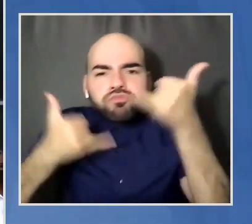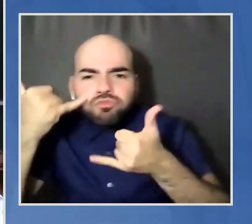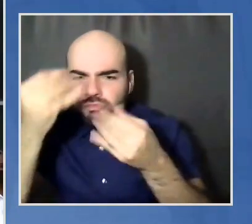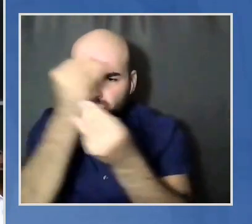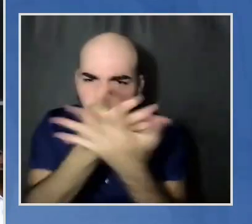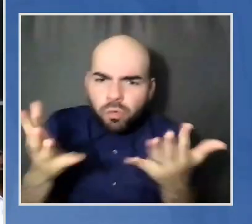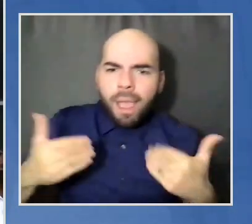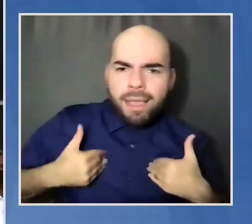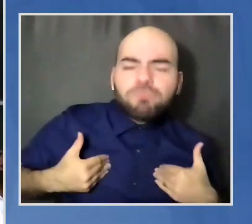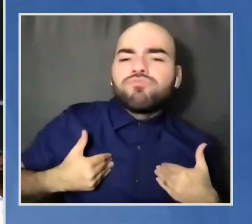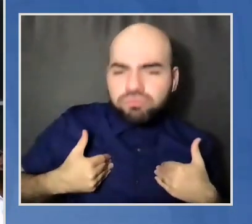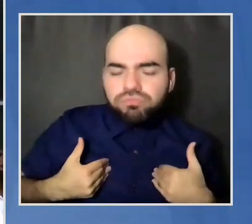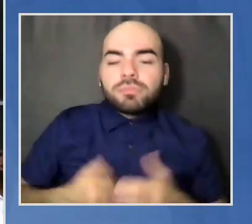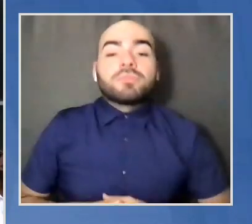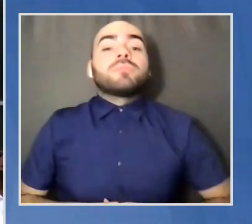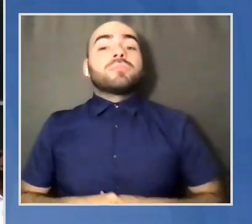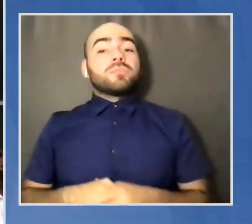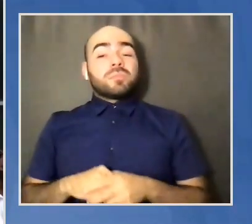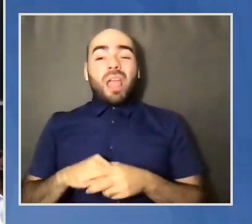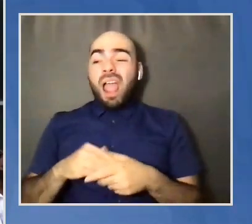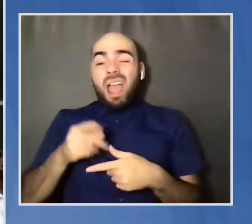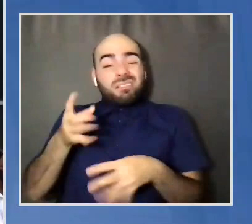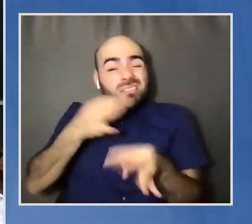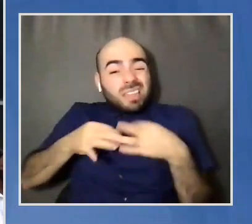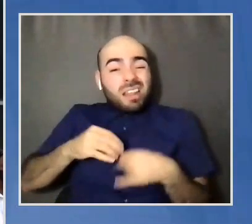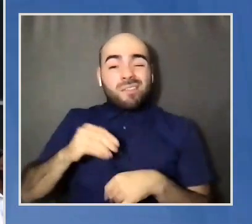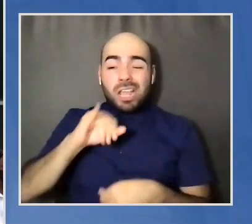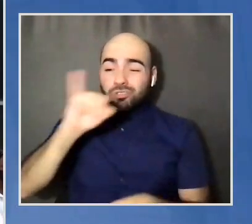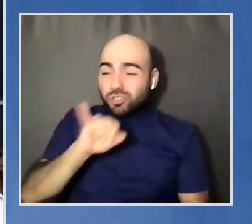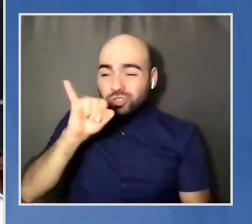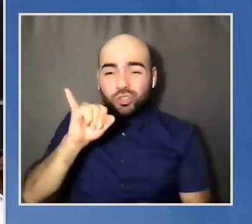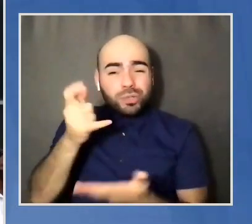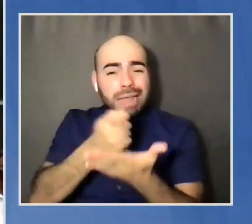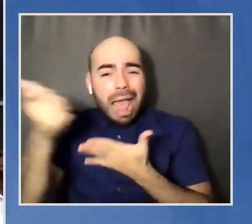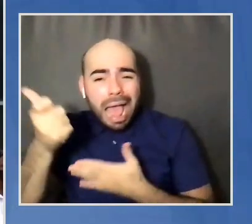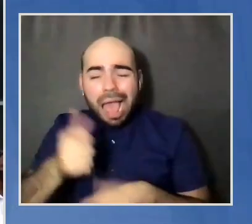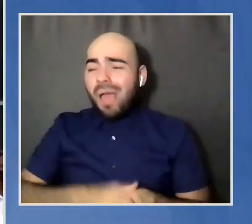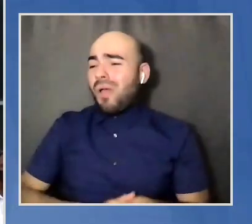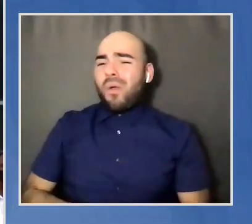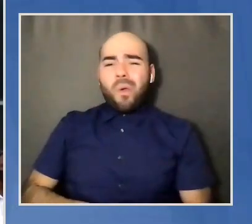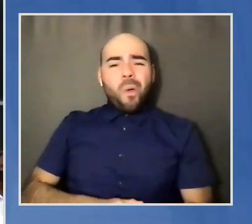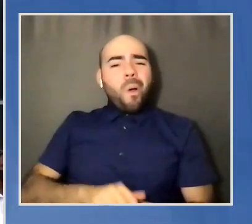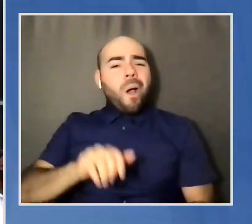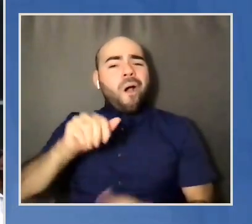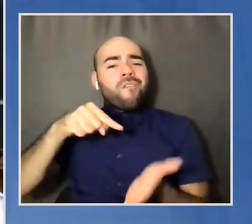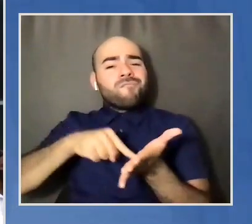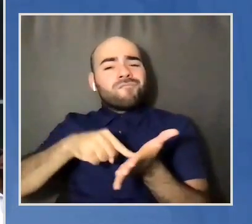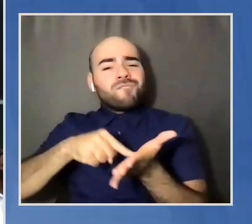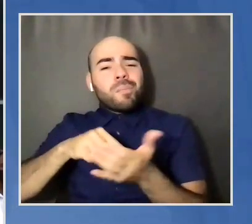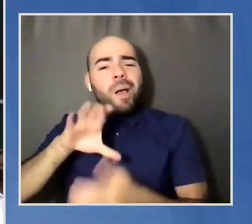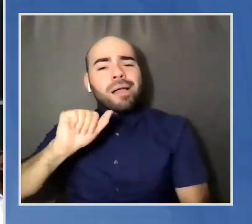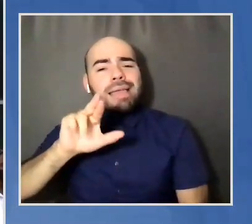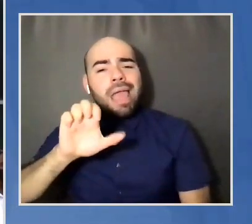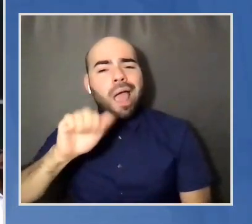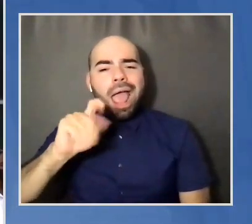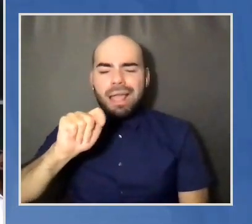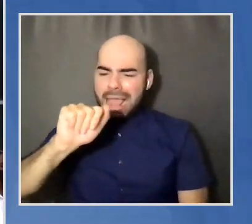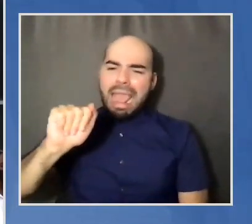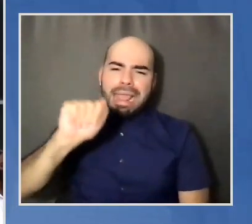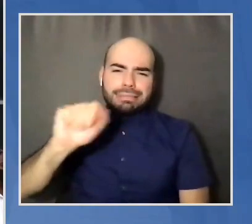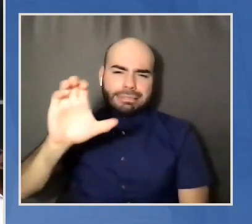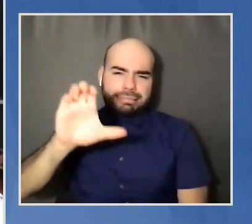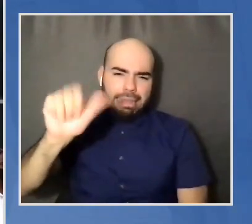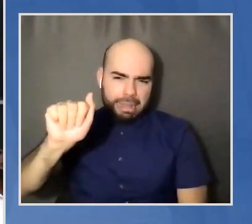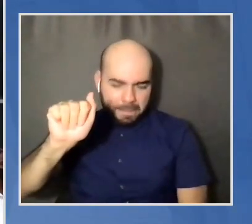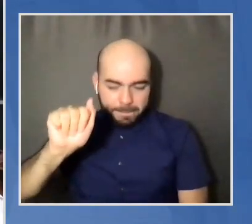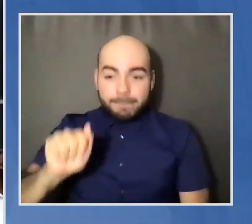distributed. And instead of trying to repeal the Affordable Care Act and kick people off their insurance because they have pre-existing conditions